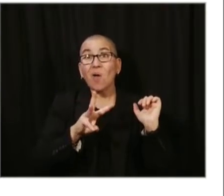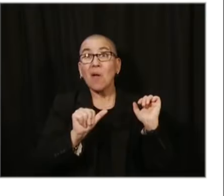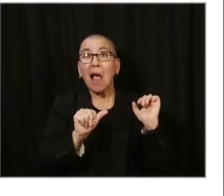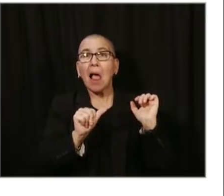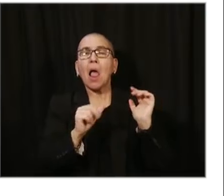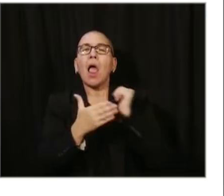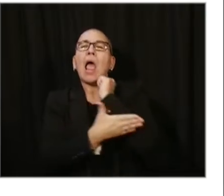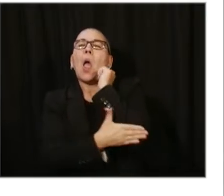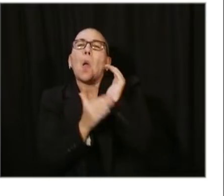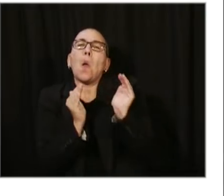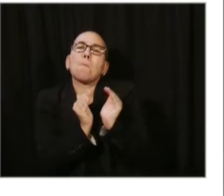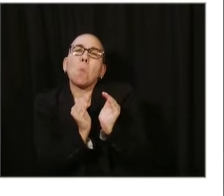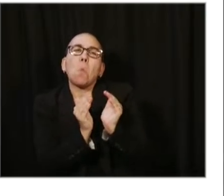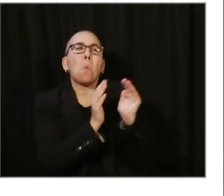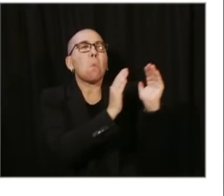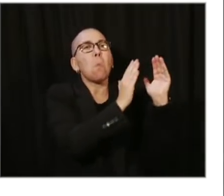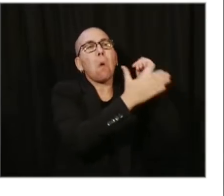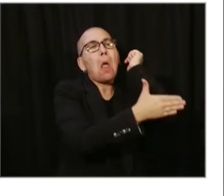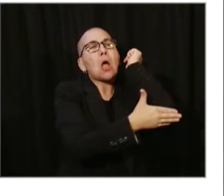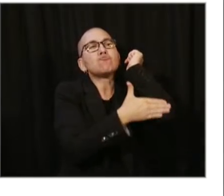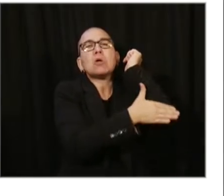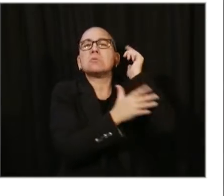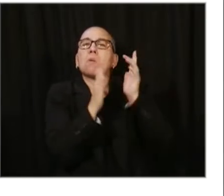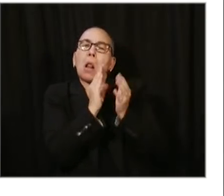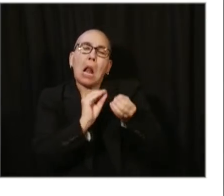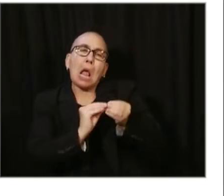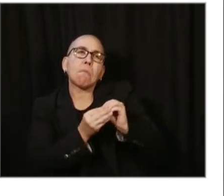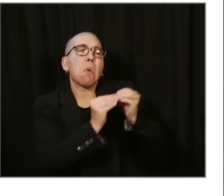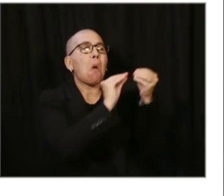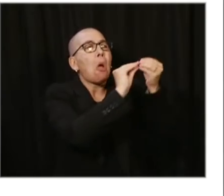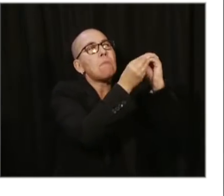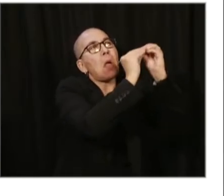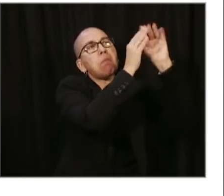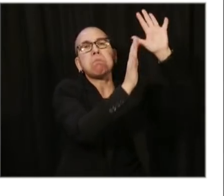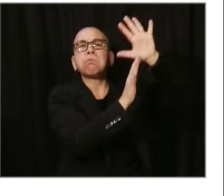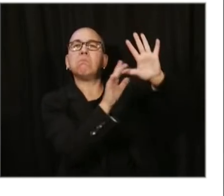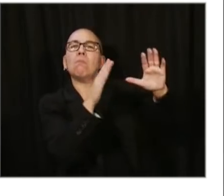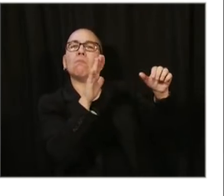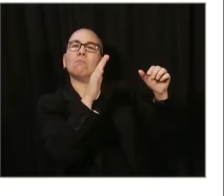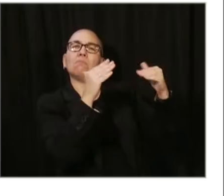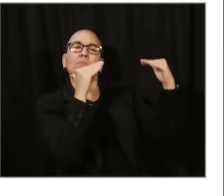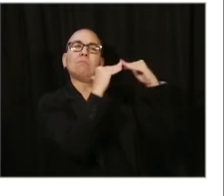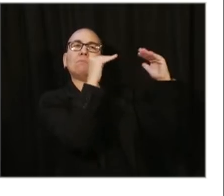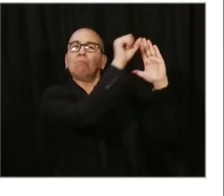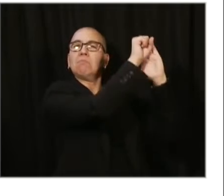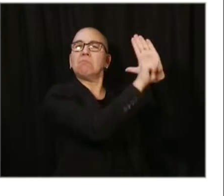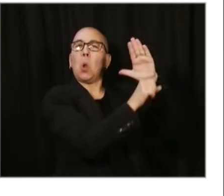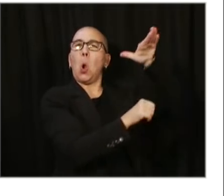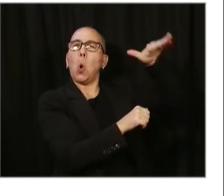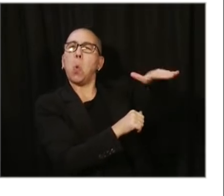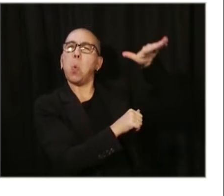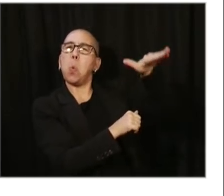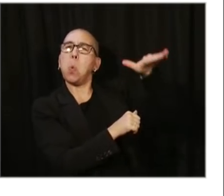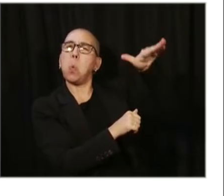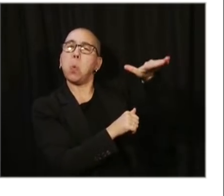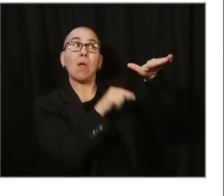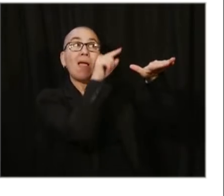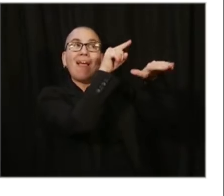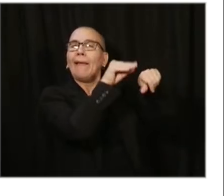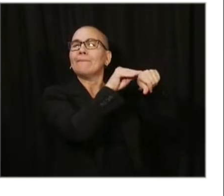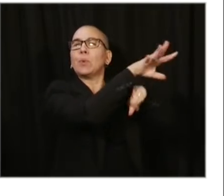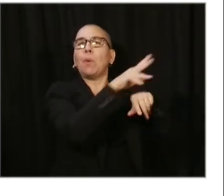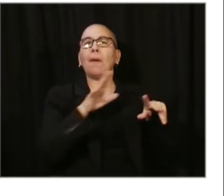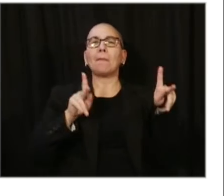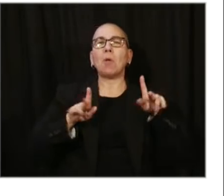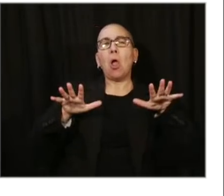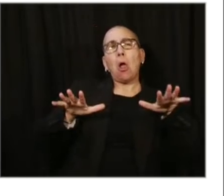much lower. I would make the case that that lulled people into a false sense of security. Not the team at MDH, not the team at our healthcare partners,